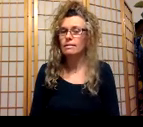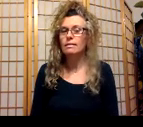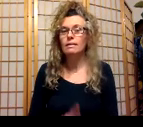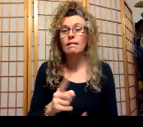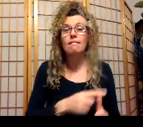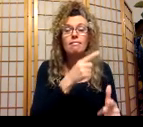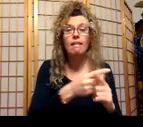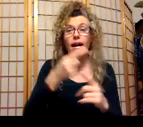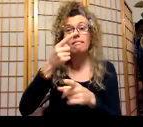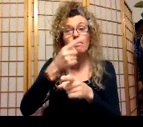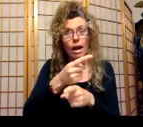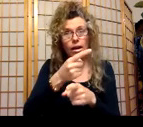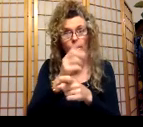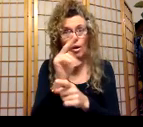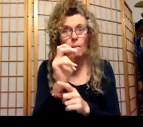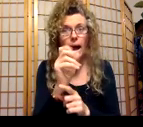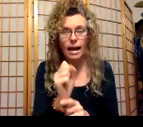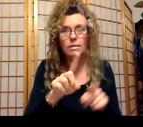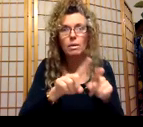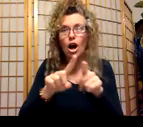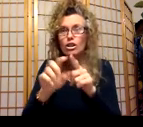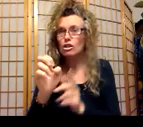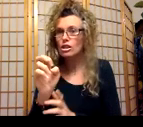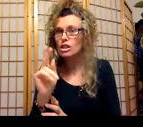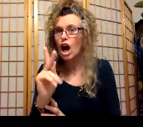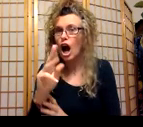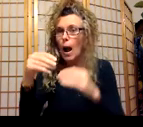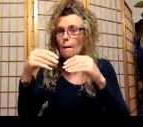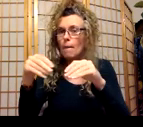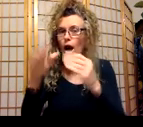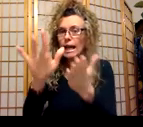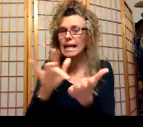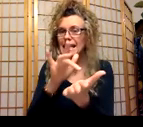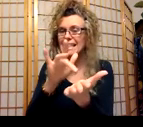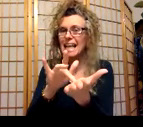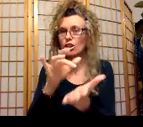Then the regular banks, but also stock market centers.